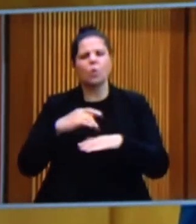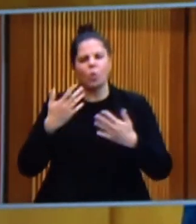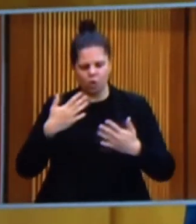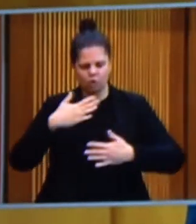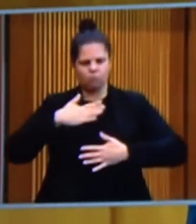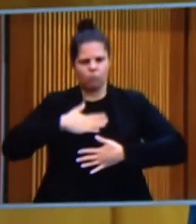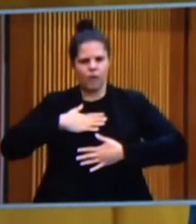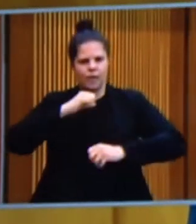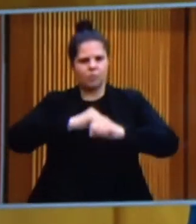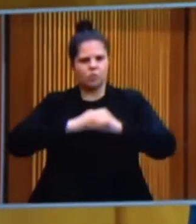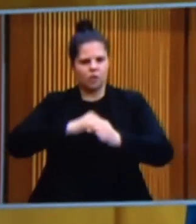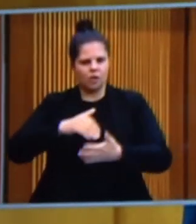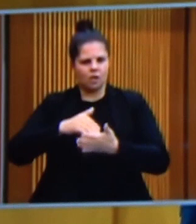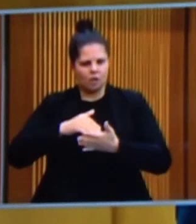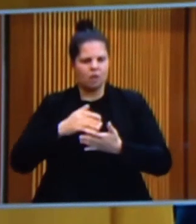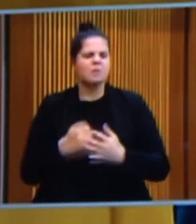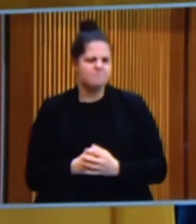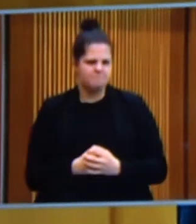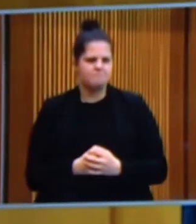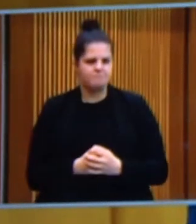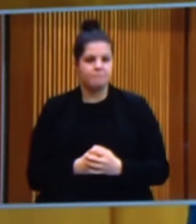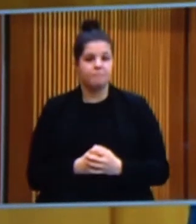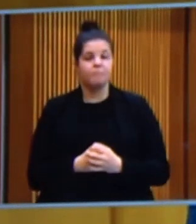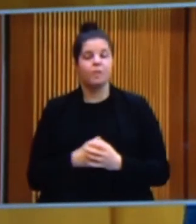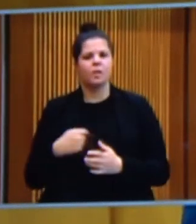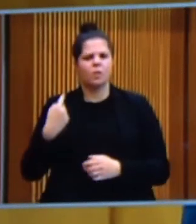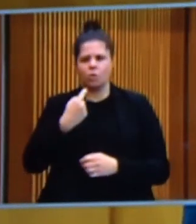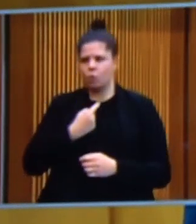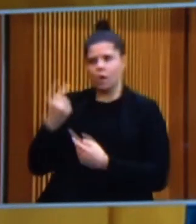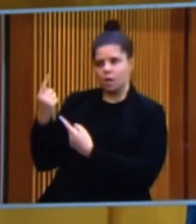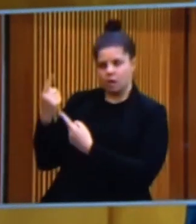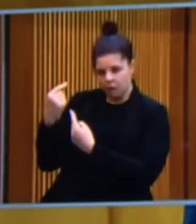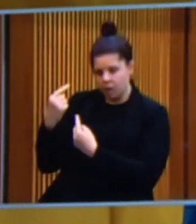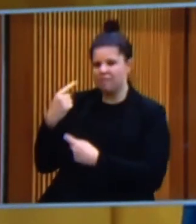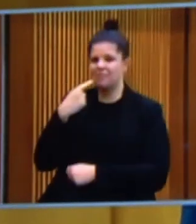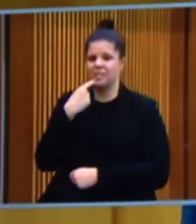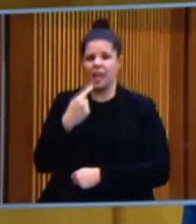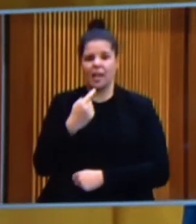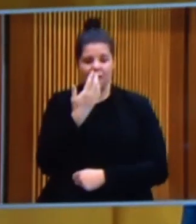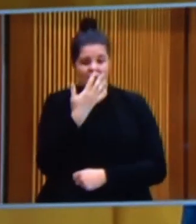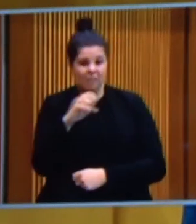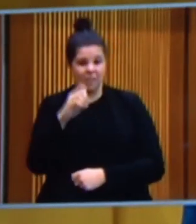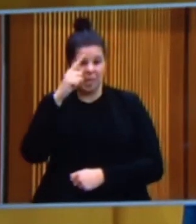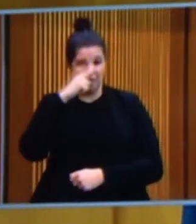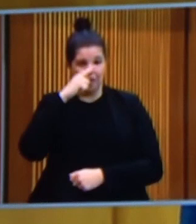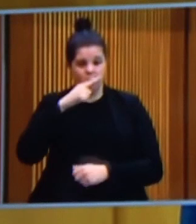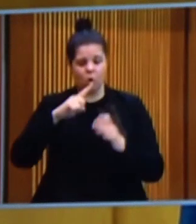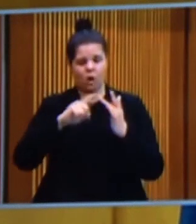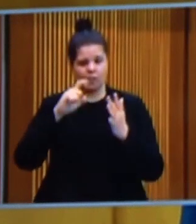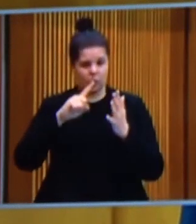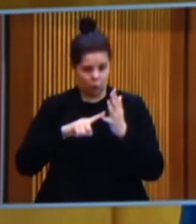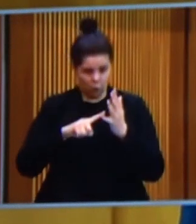ventilators. We have currently, on the latest advice available to me, 50 cases in intensive care and